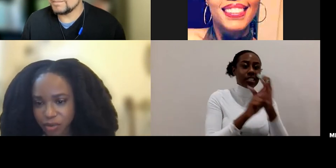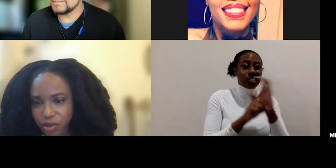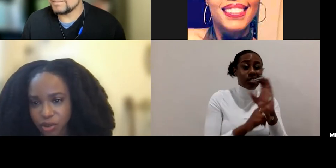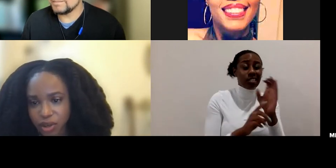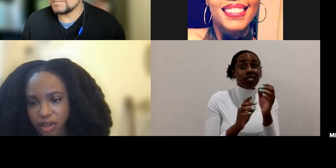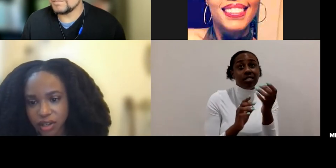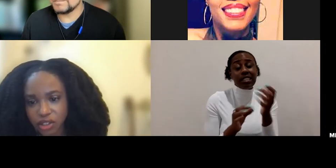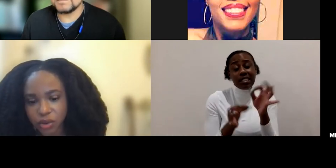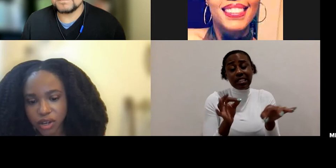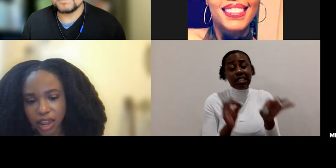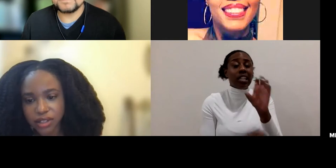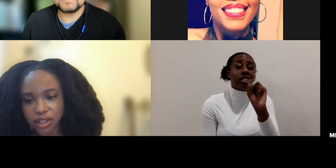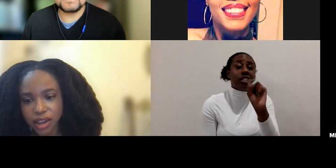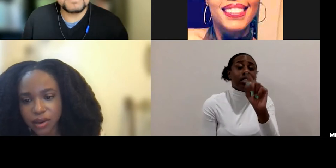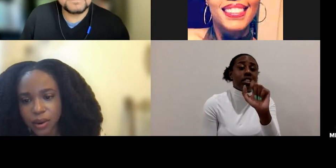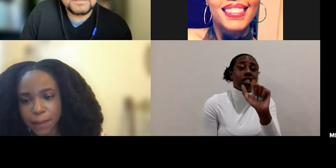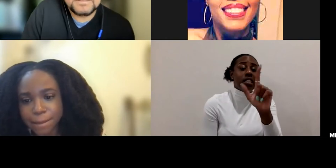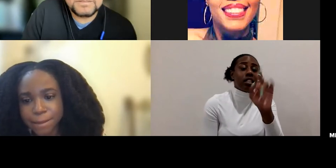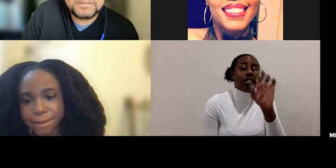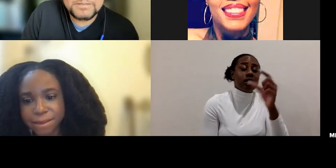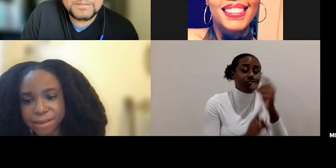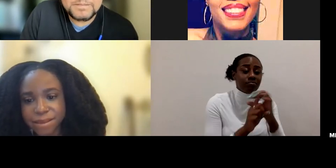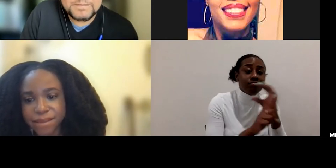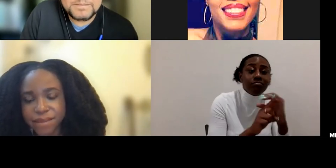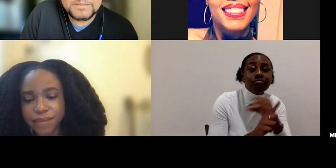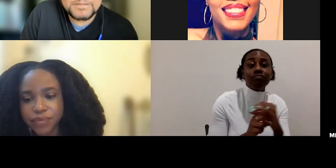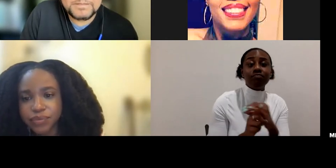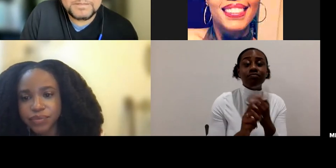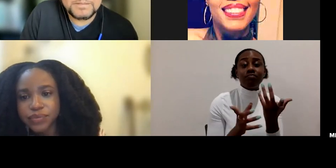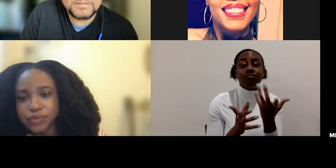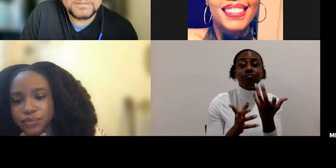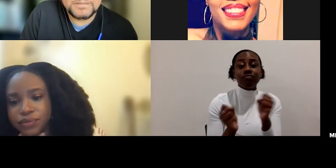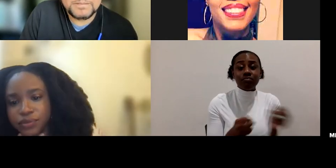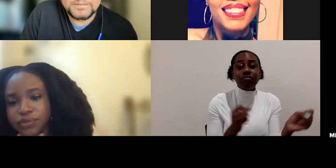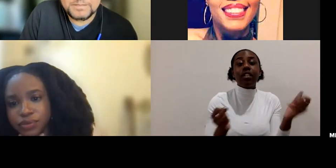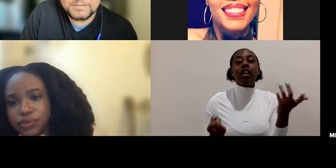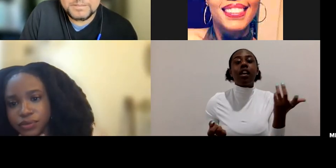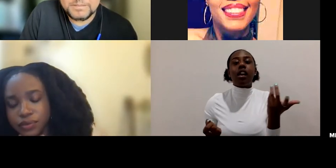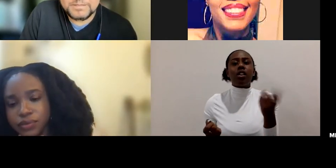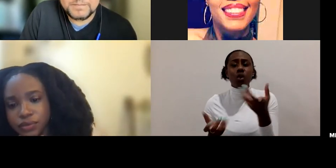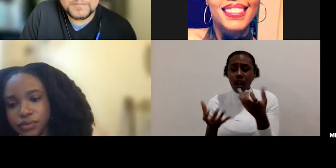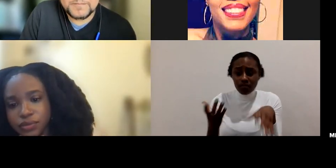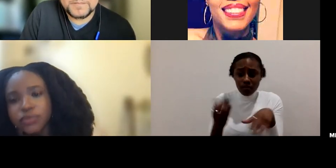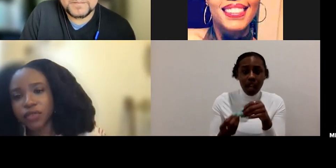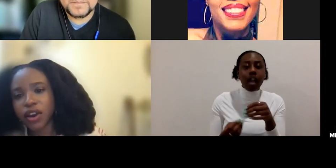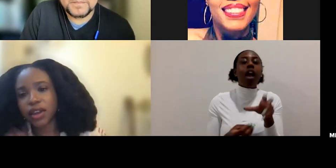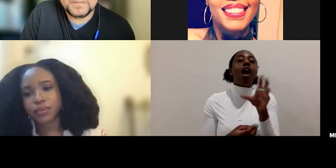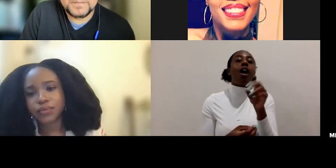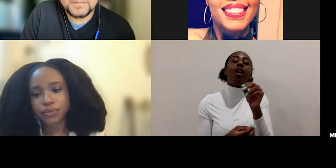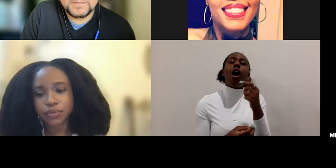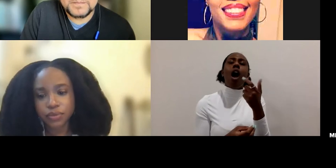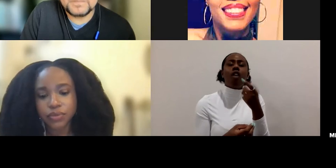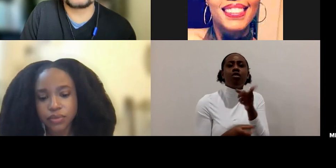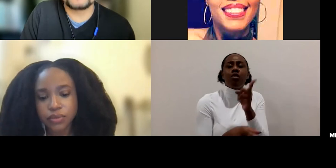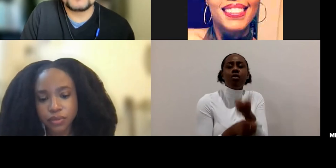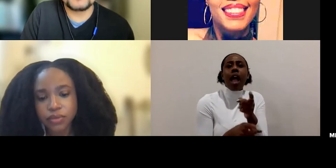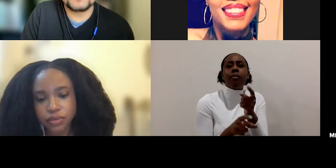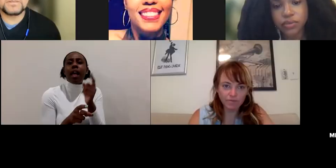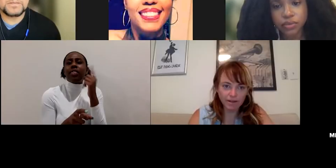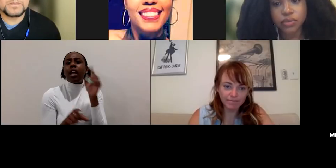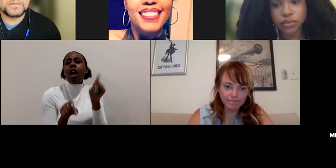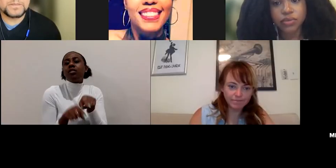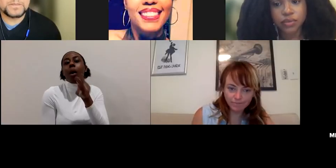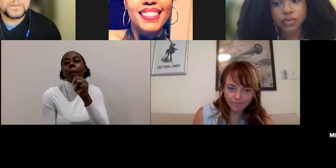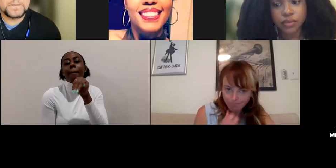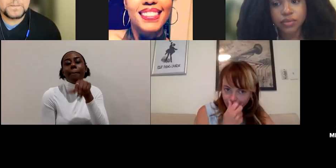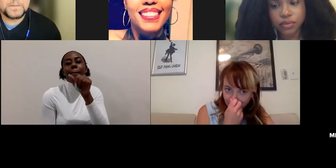see you off mute. Did you want to add to that? No, I mean, I think that's right. I was just going to say, and like mapping, I think mapping of the communities was a big part